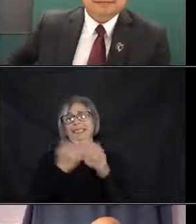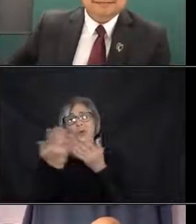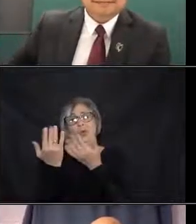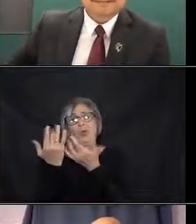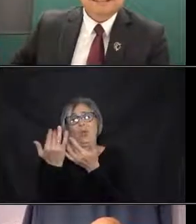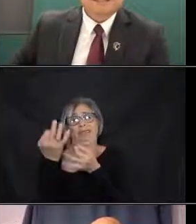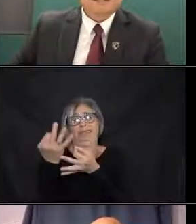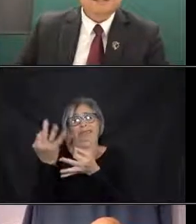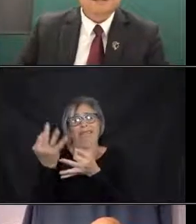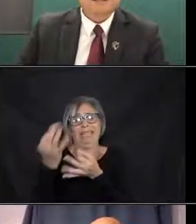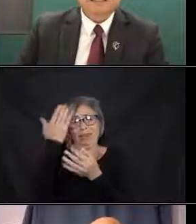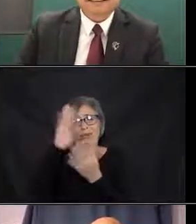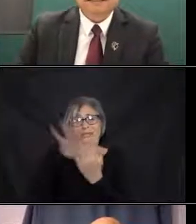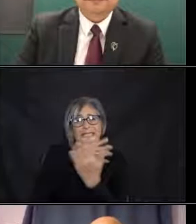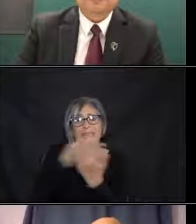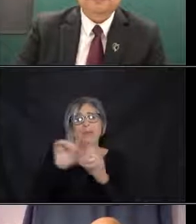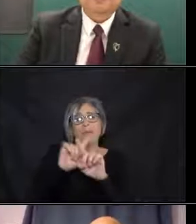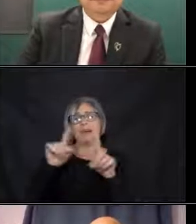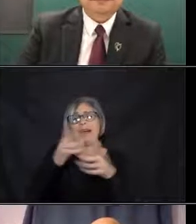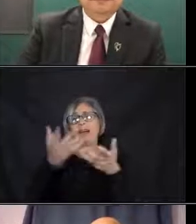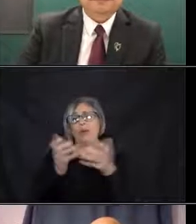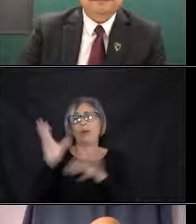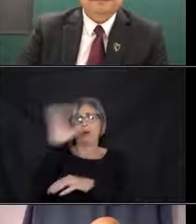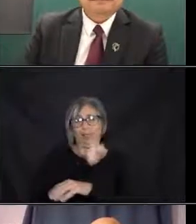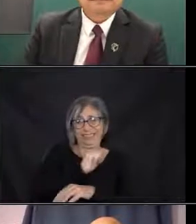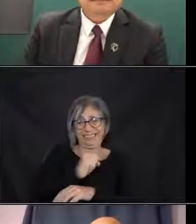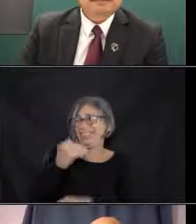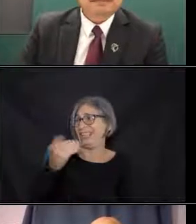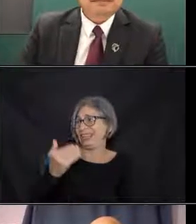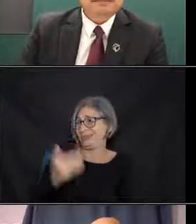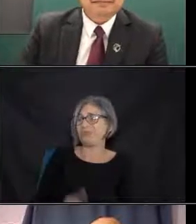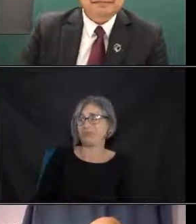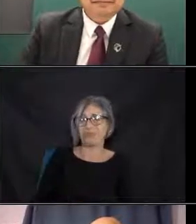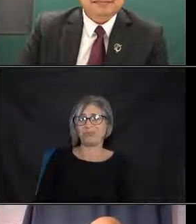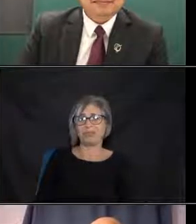I don't know what the schedule was, but I did not want to miss it. So thank you.